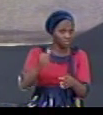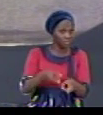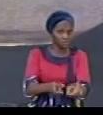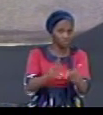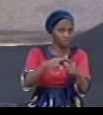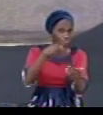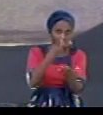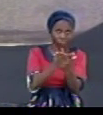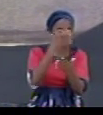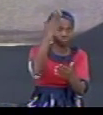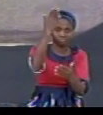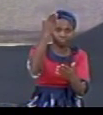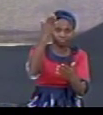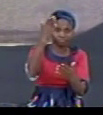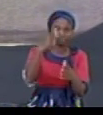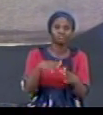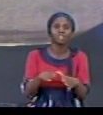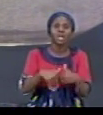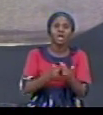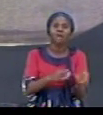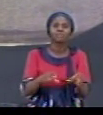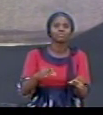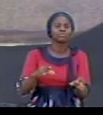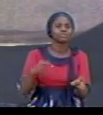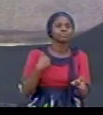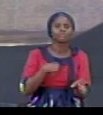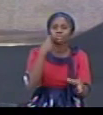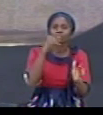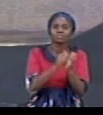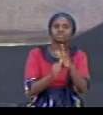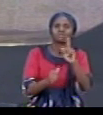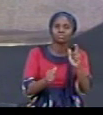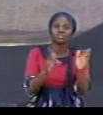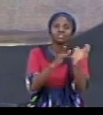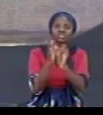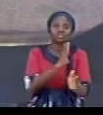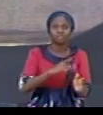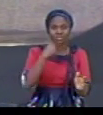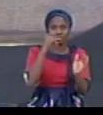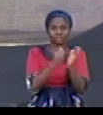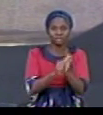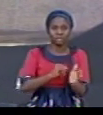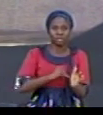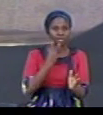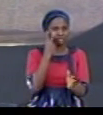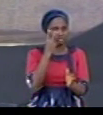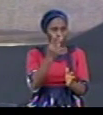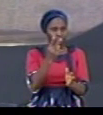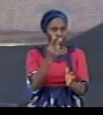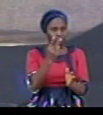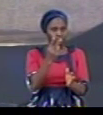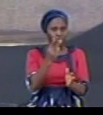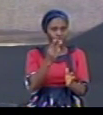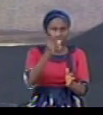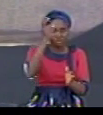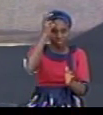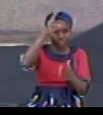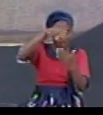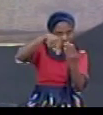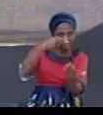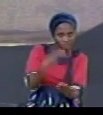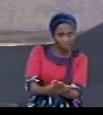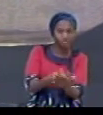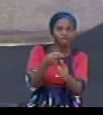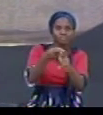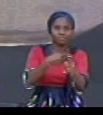there. How do we say that? Jesus said, I beheld Satan fall